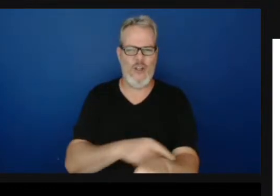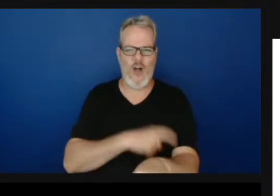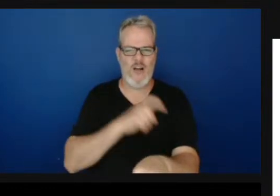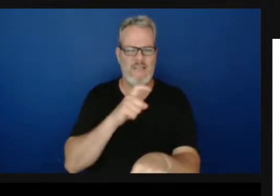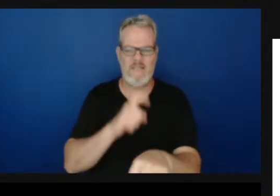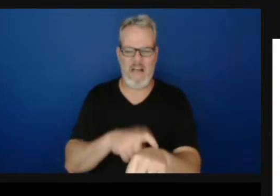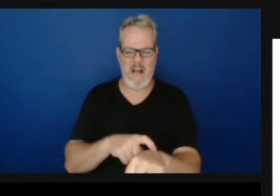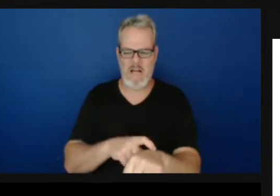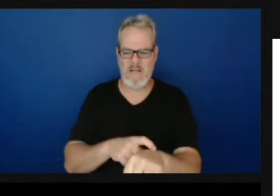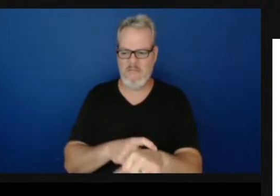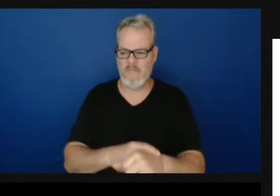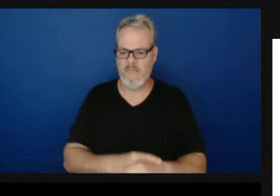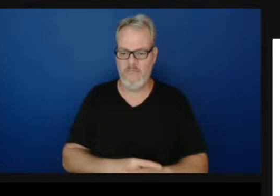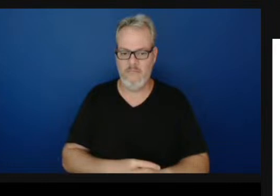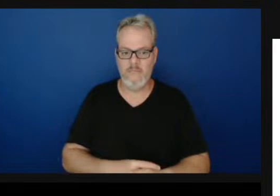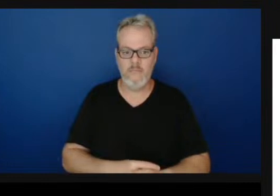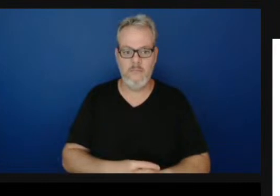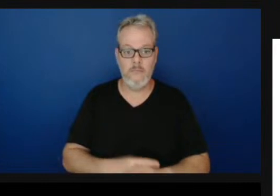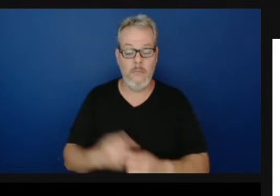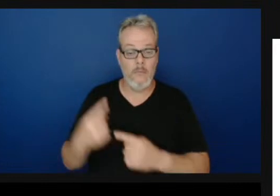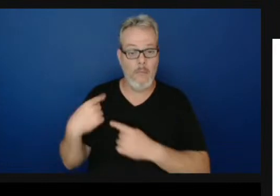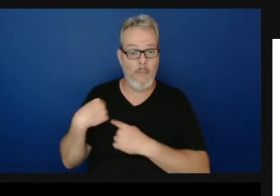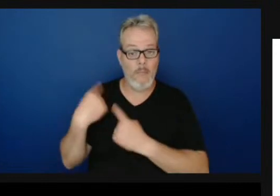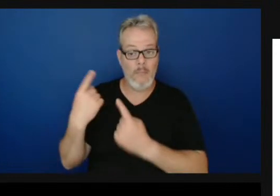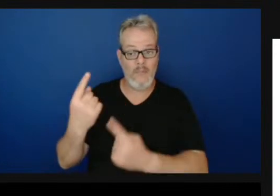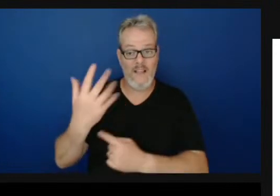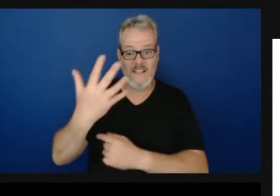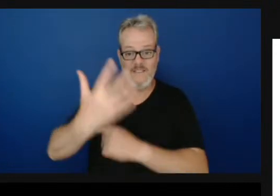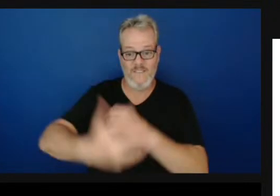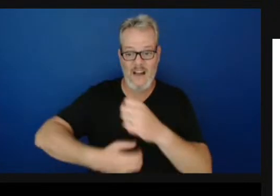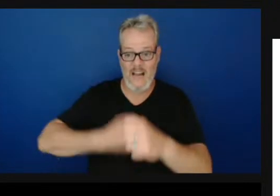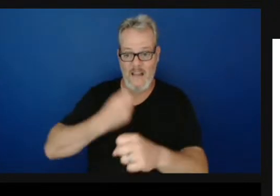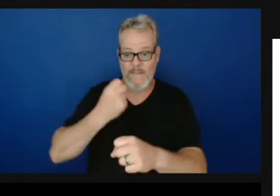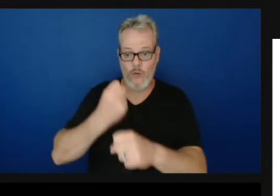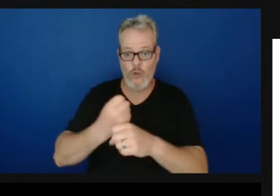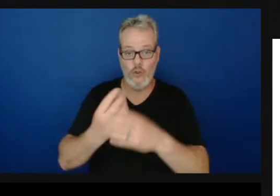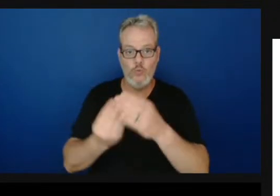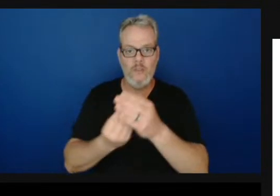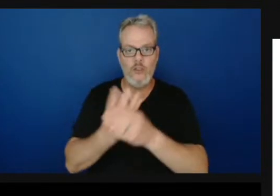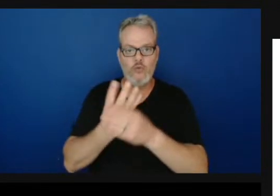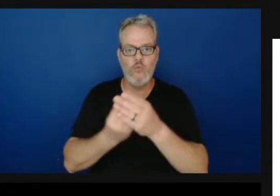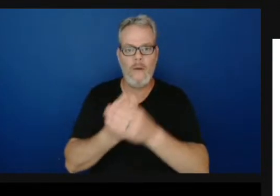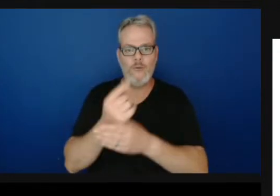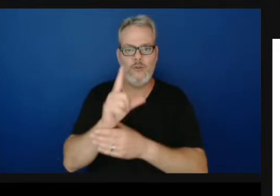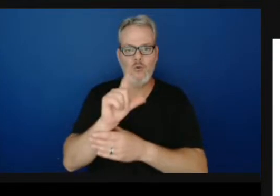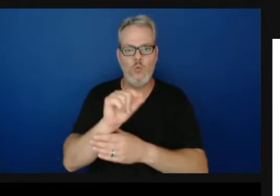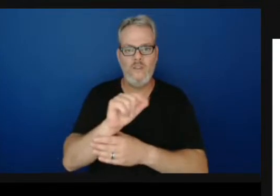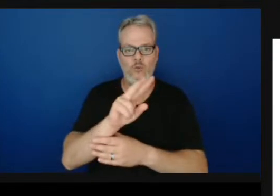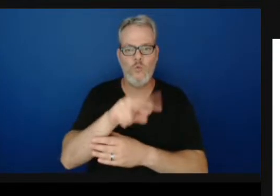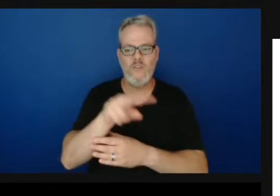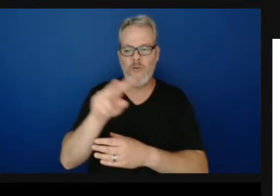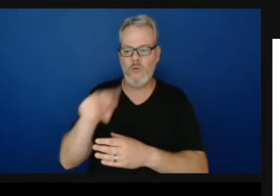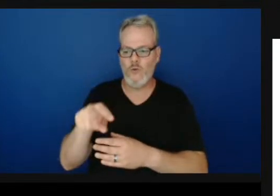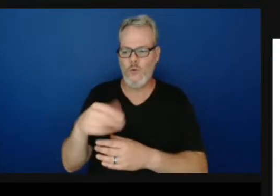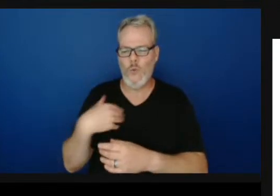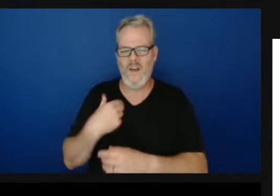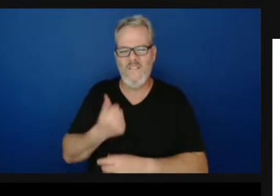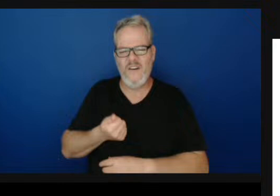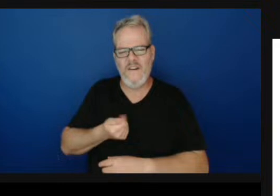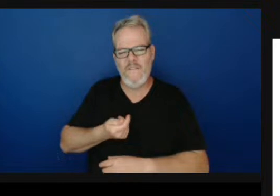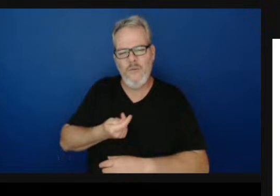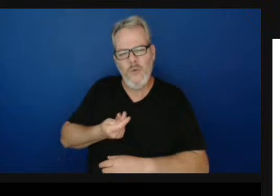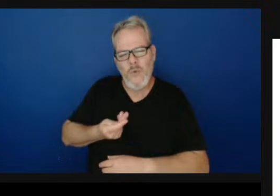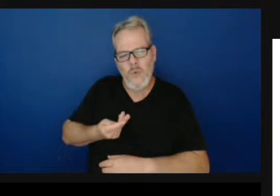now. And compared to the last 5 years when we had the eruption in 2022, where very, very few earthquakes compared